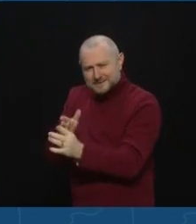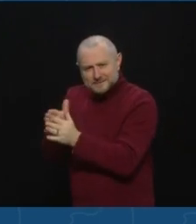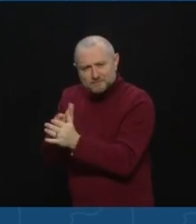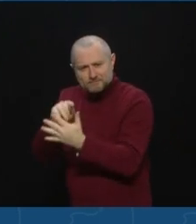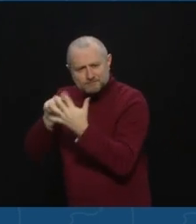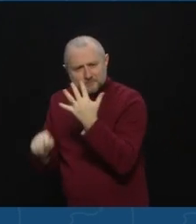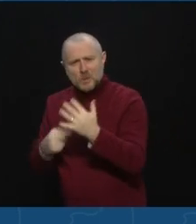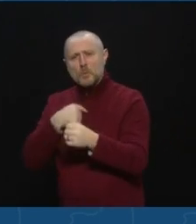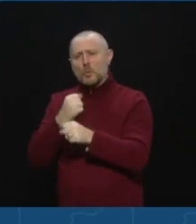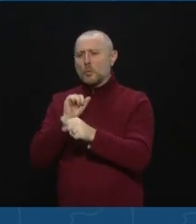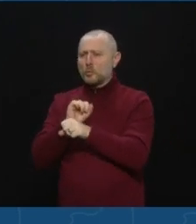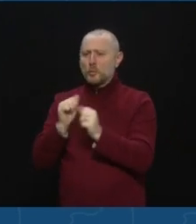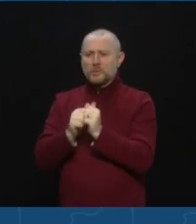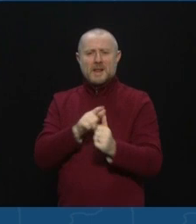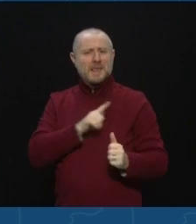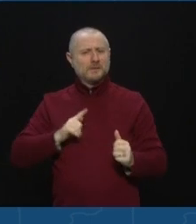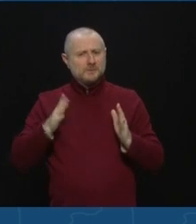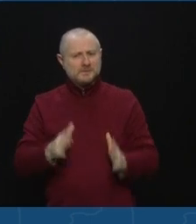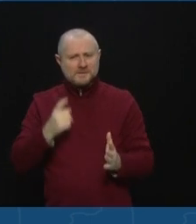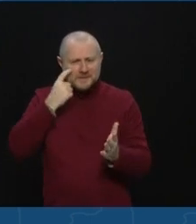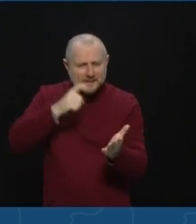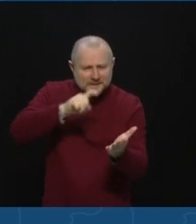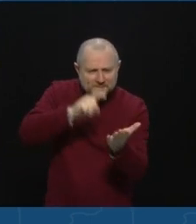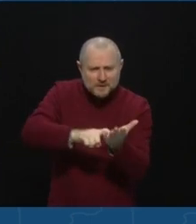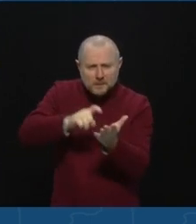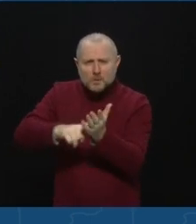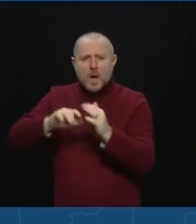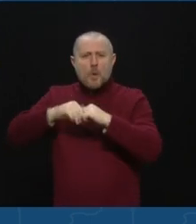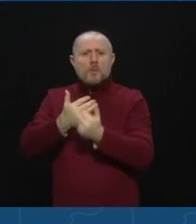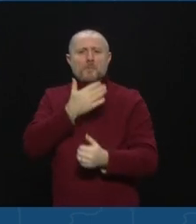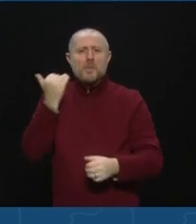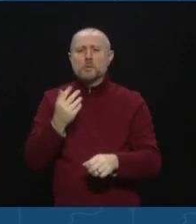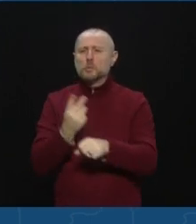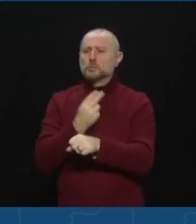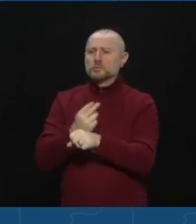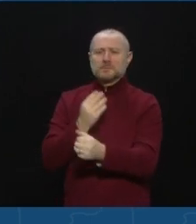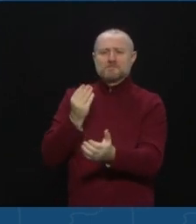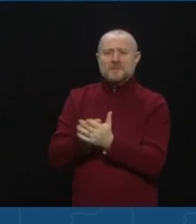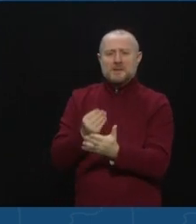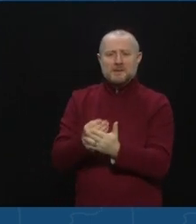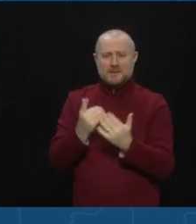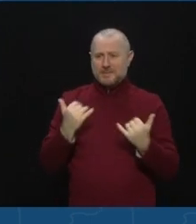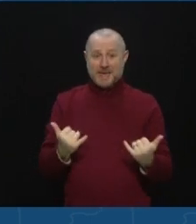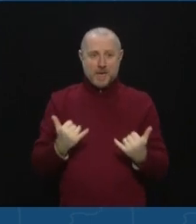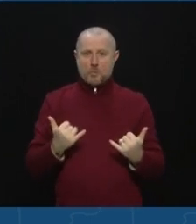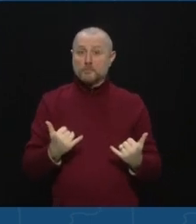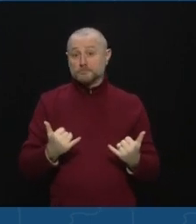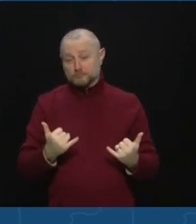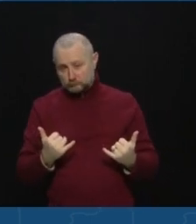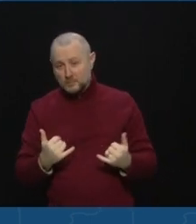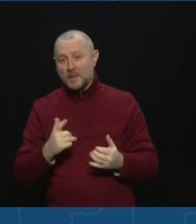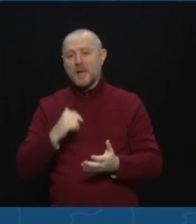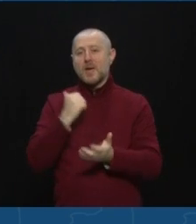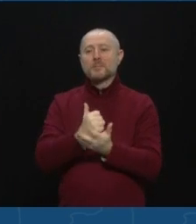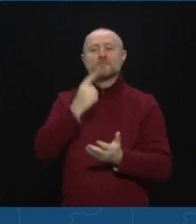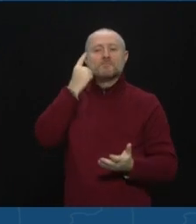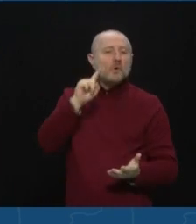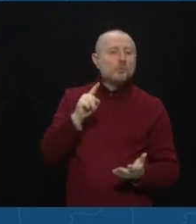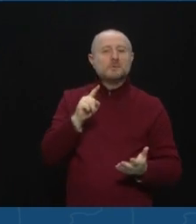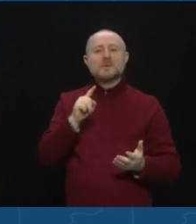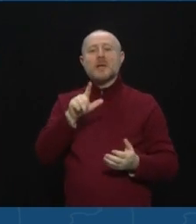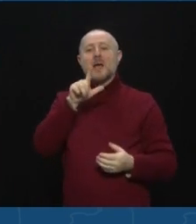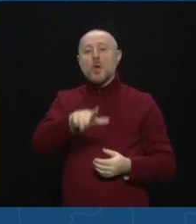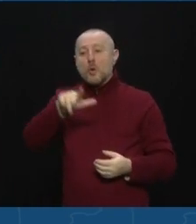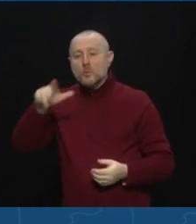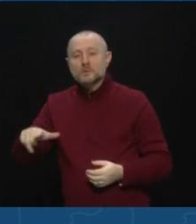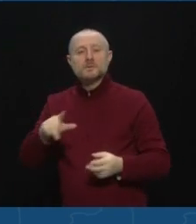legislature to identify the most impactful use of these funds in the short term, whether that's help for struggling small landlords and their tenants,